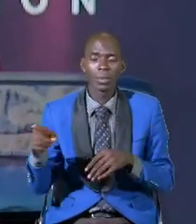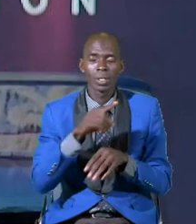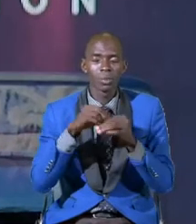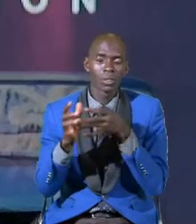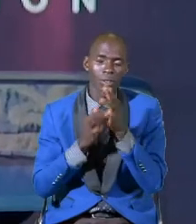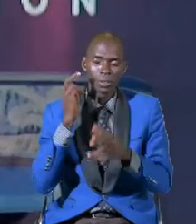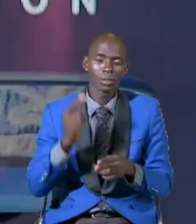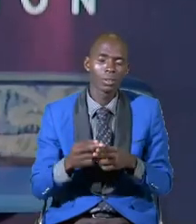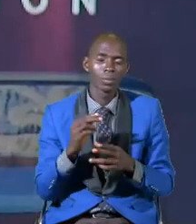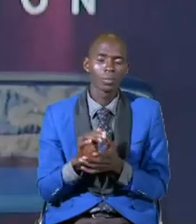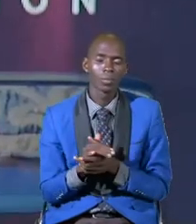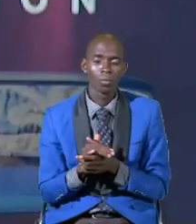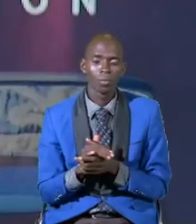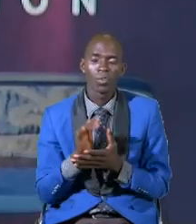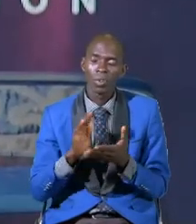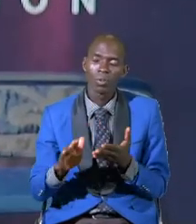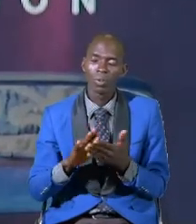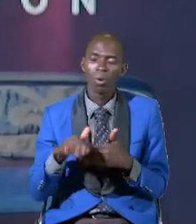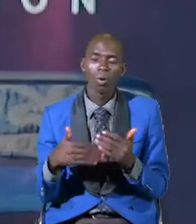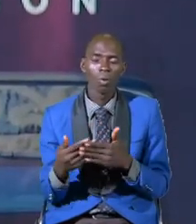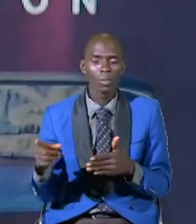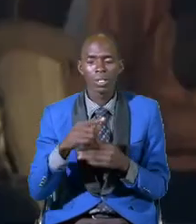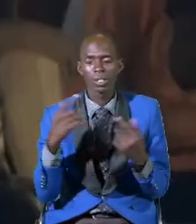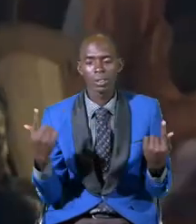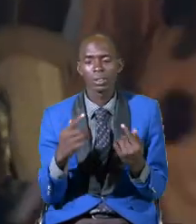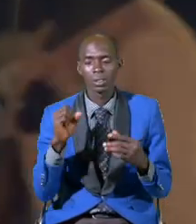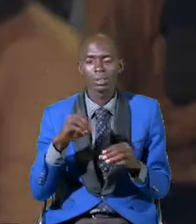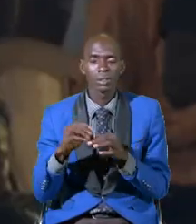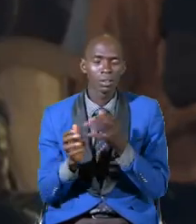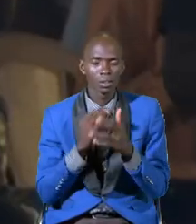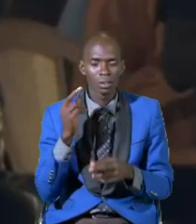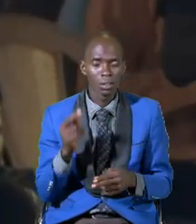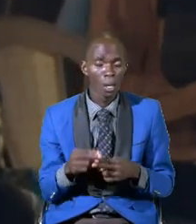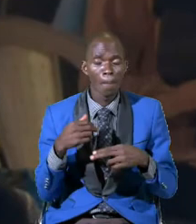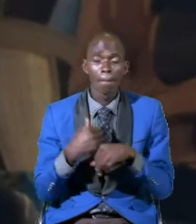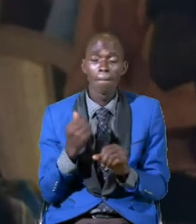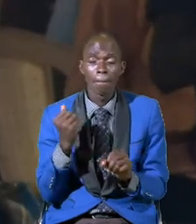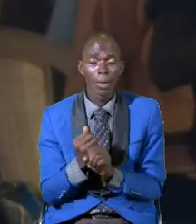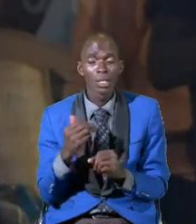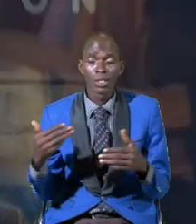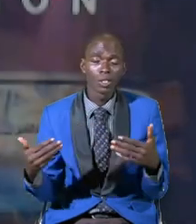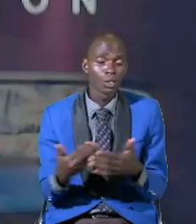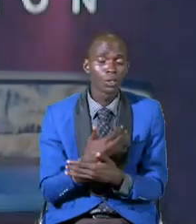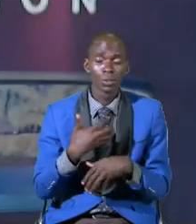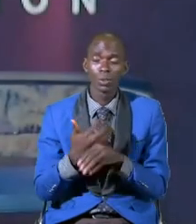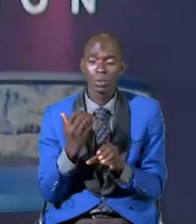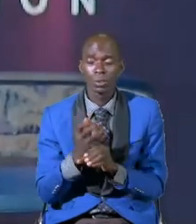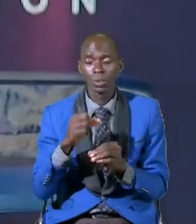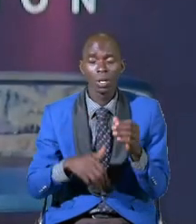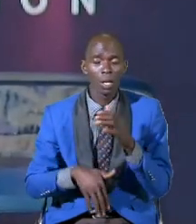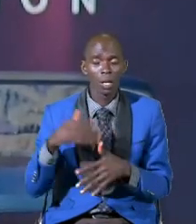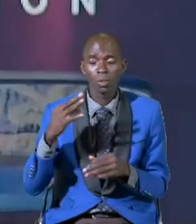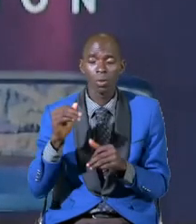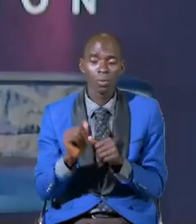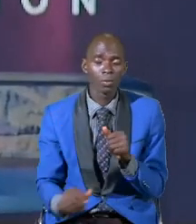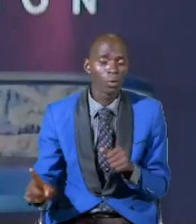name. Forgive all their sins in Jesus' name. Make new creatures out of everyone